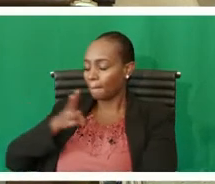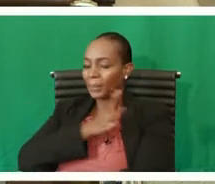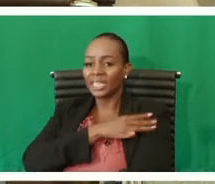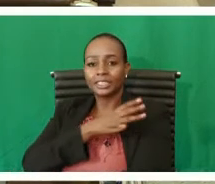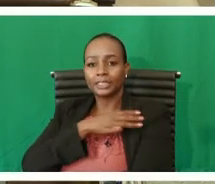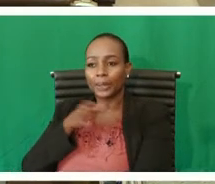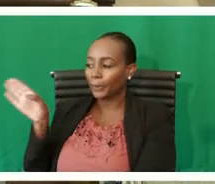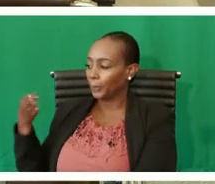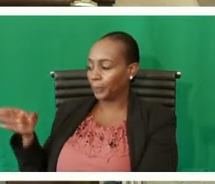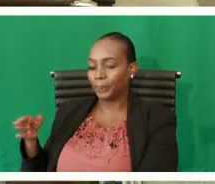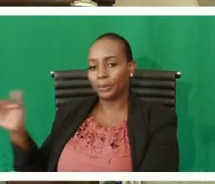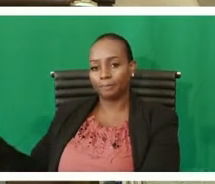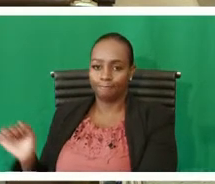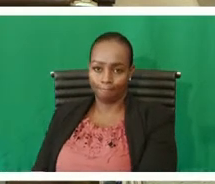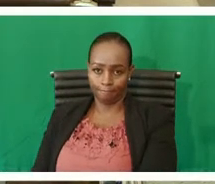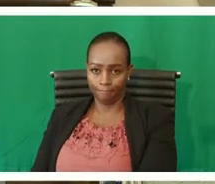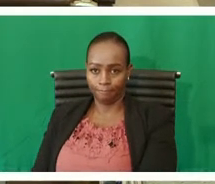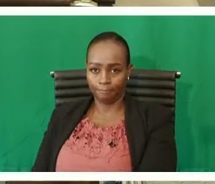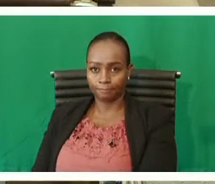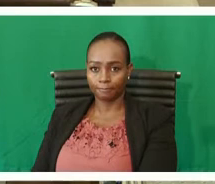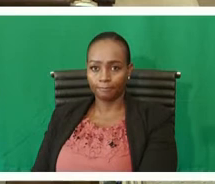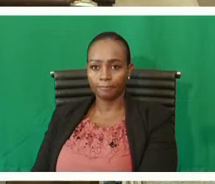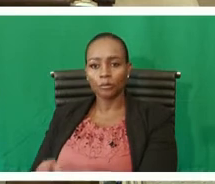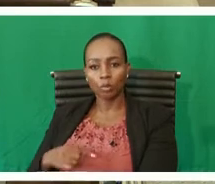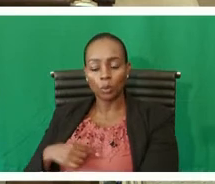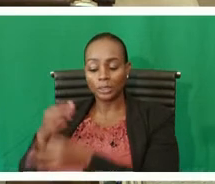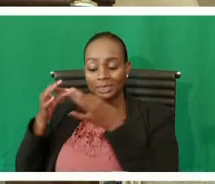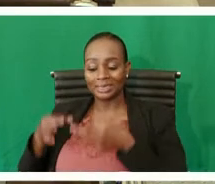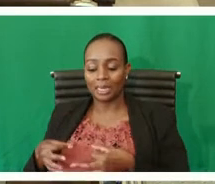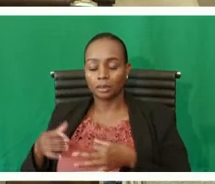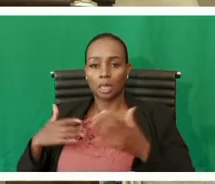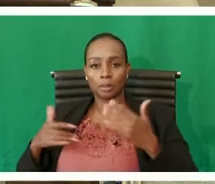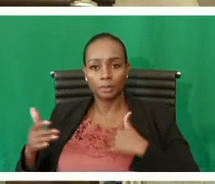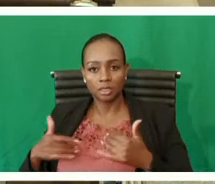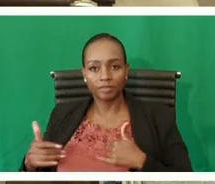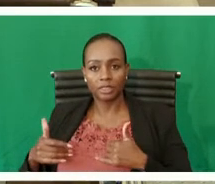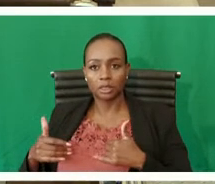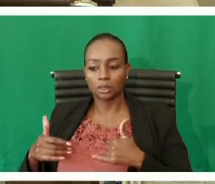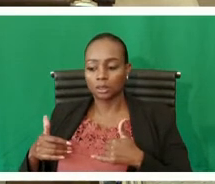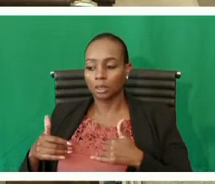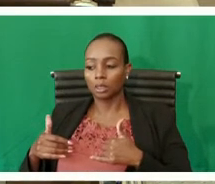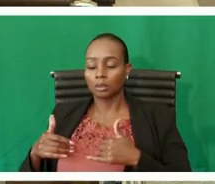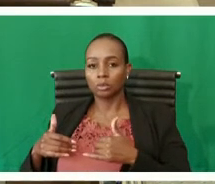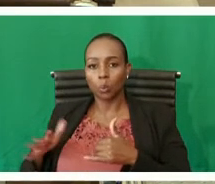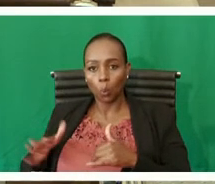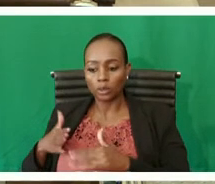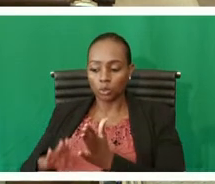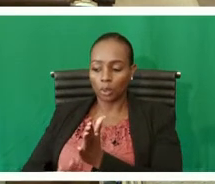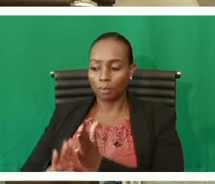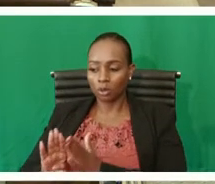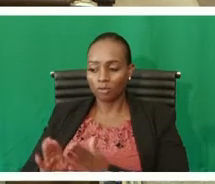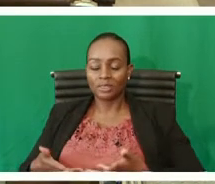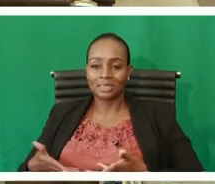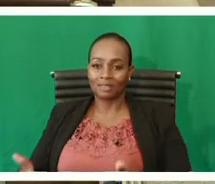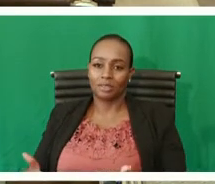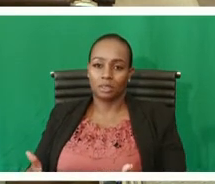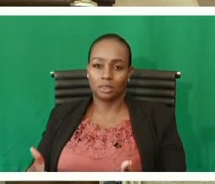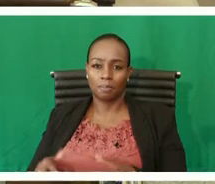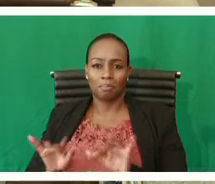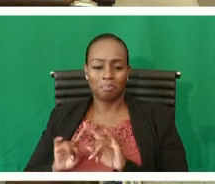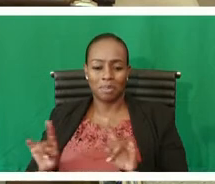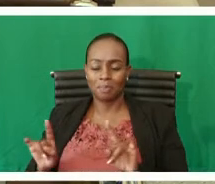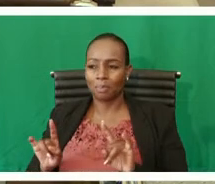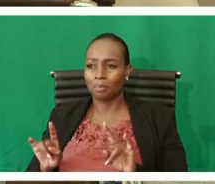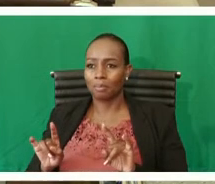expenditure. We have taken administrative function of these municipalities to improve service delivery. Batho ba bona